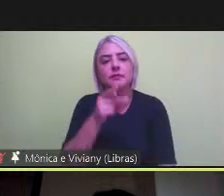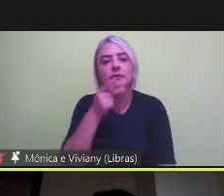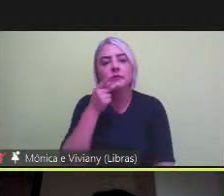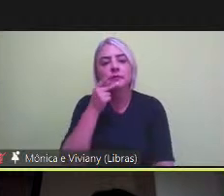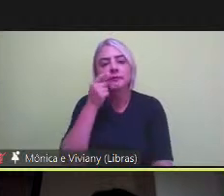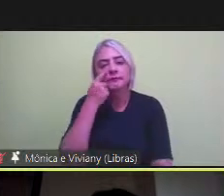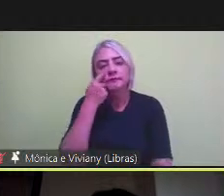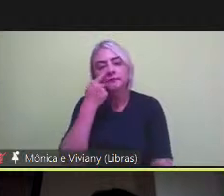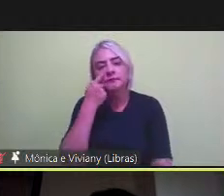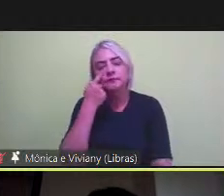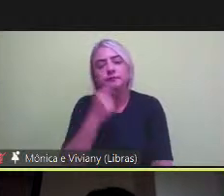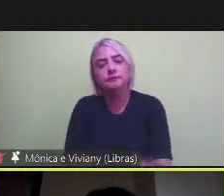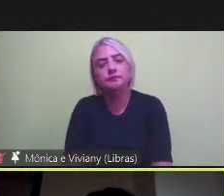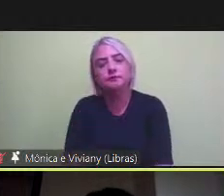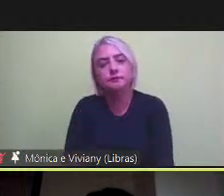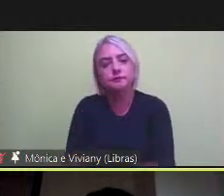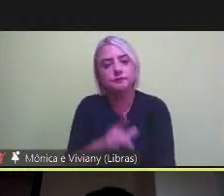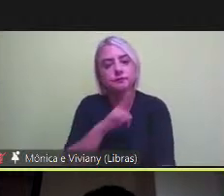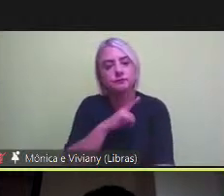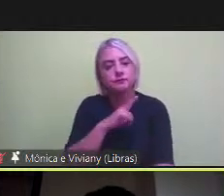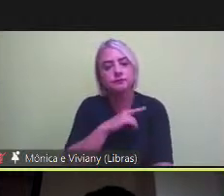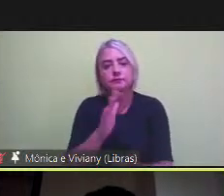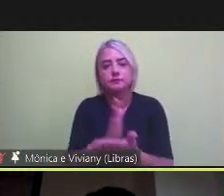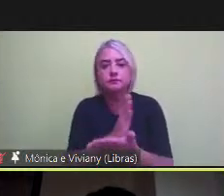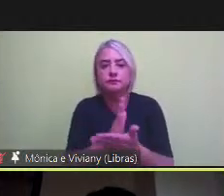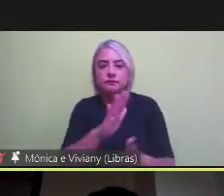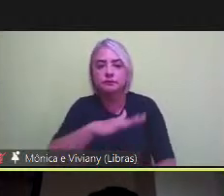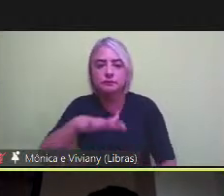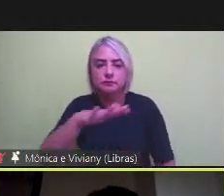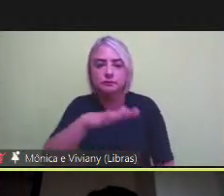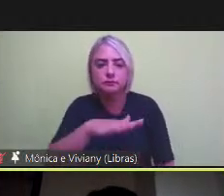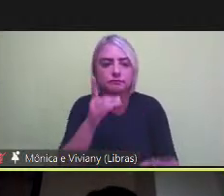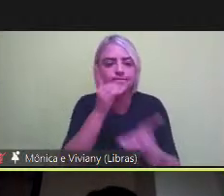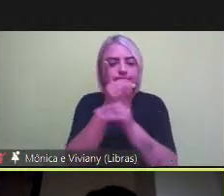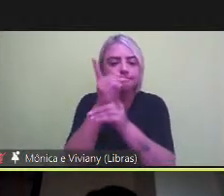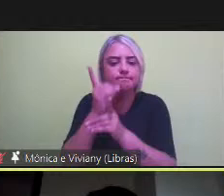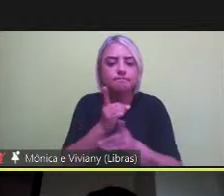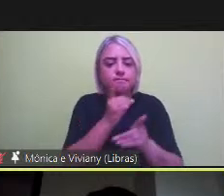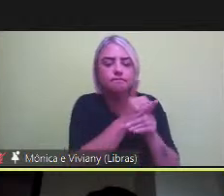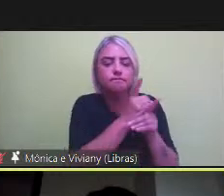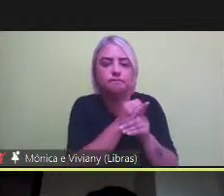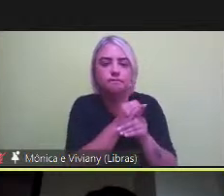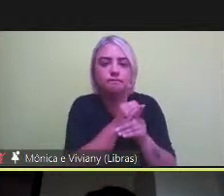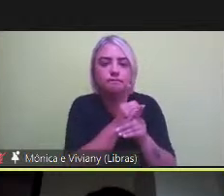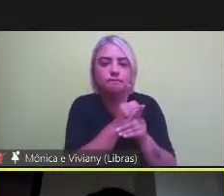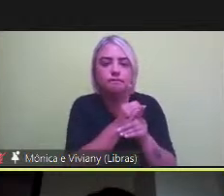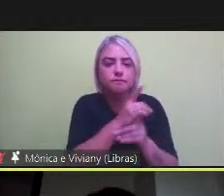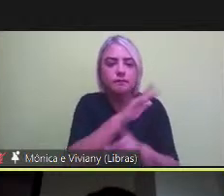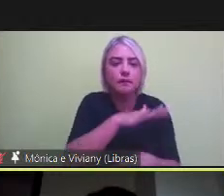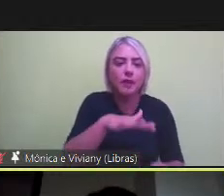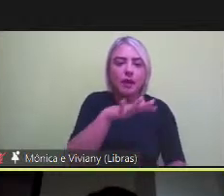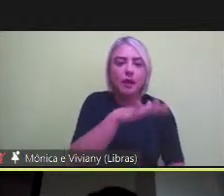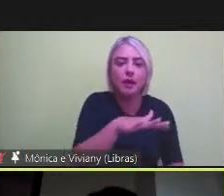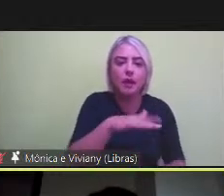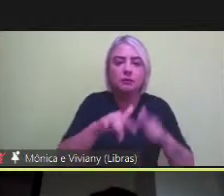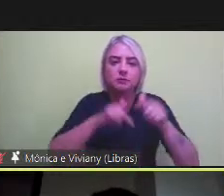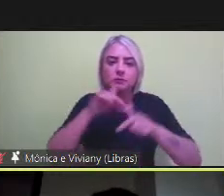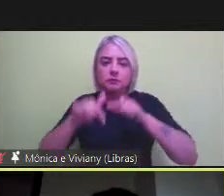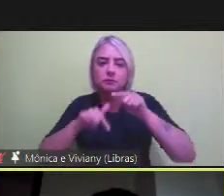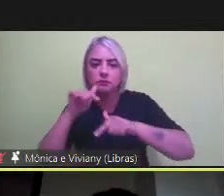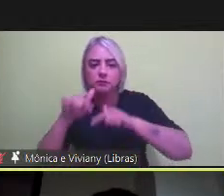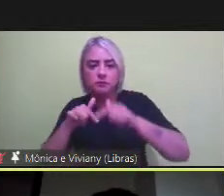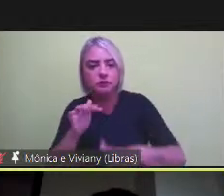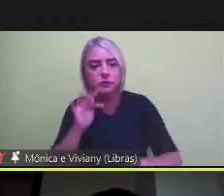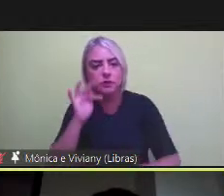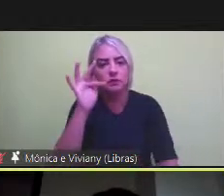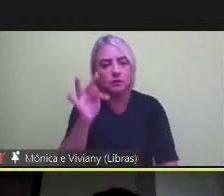to say that we also have some areas identified as areas to work